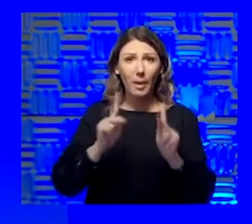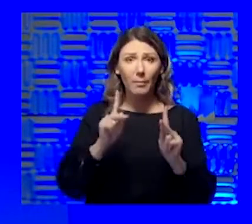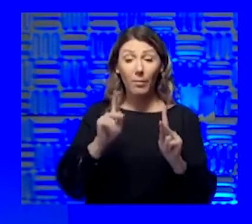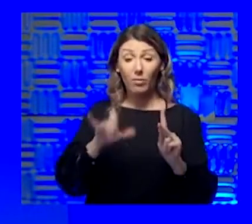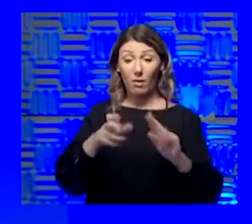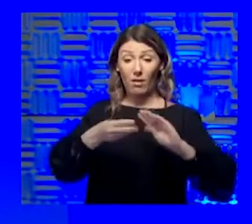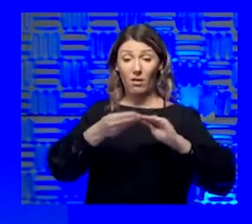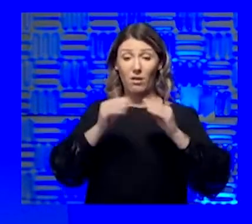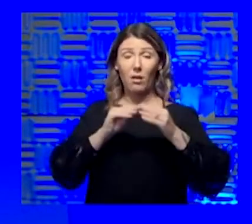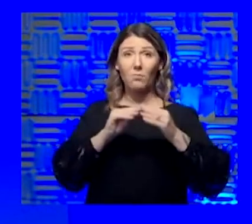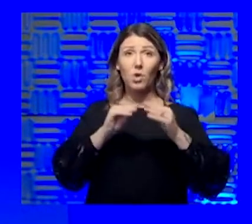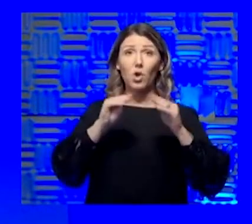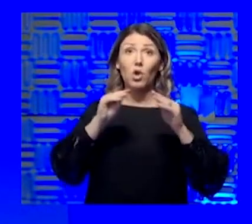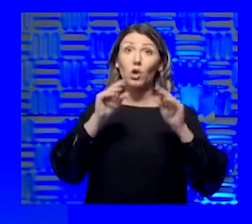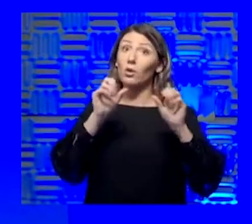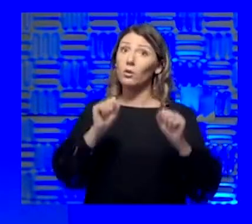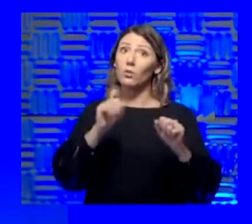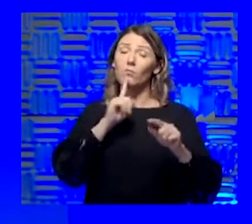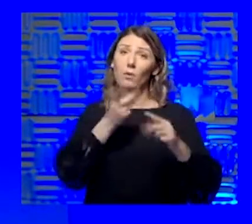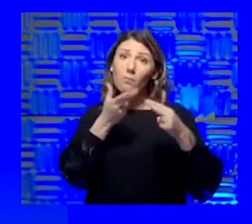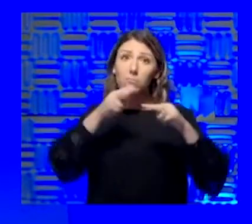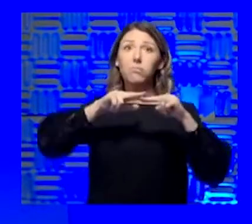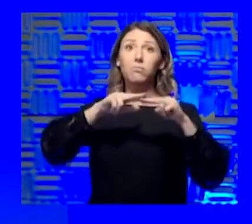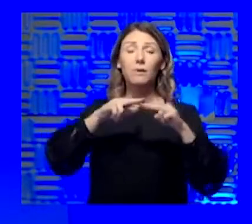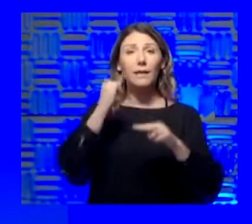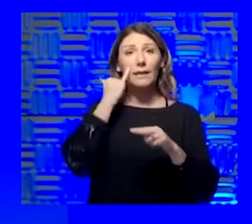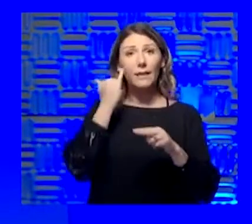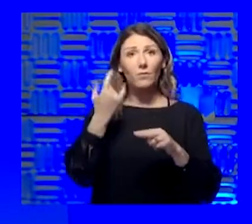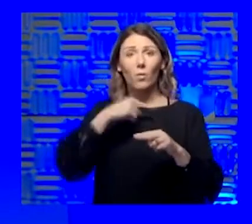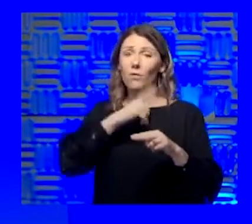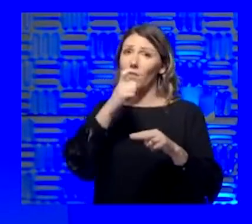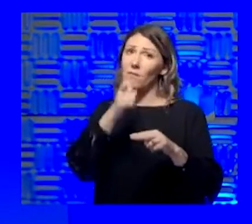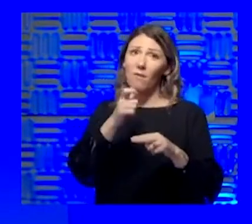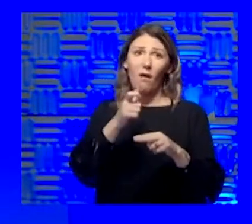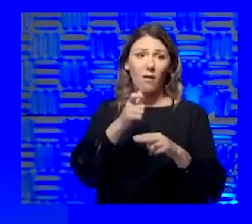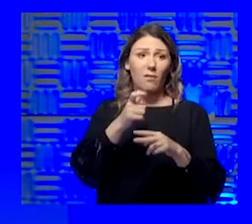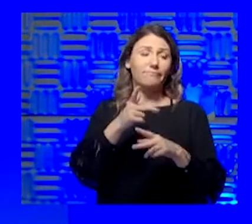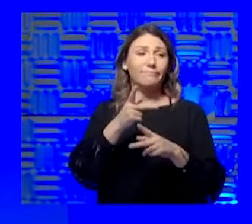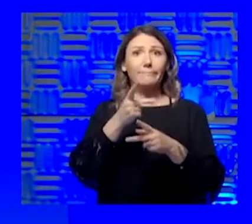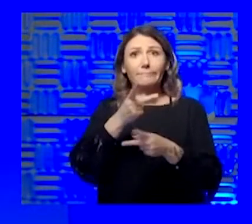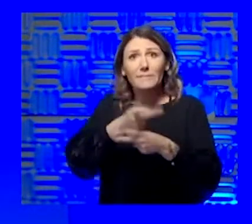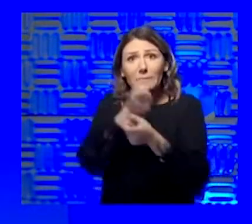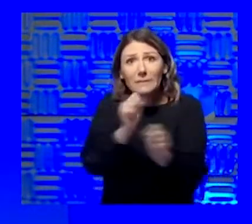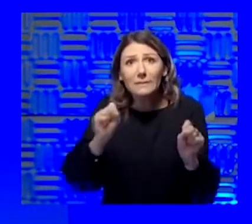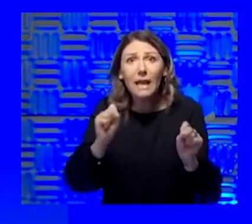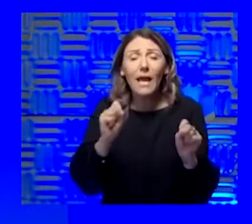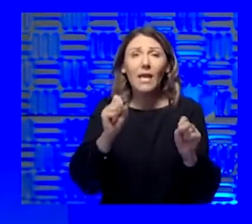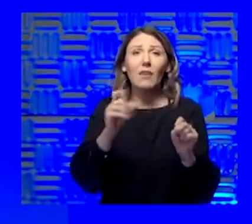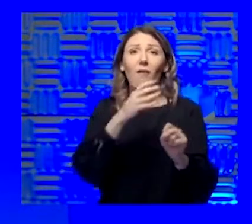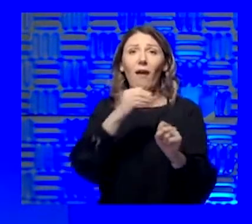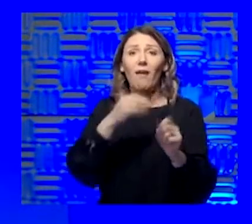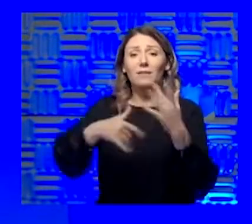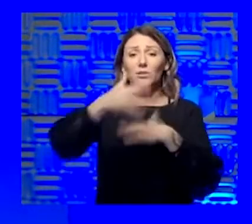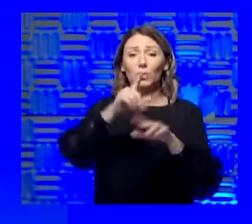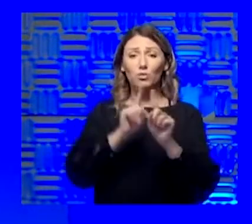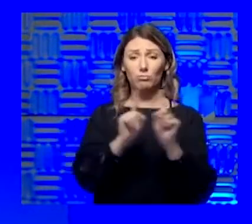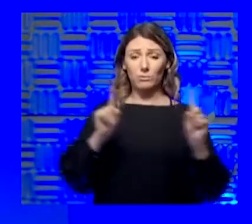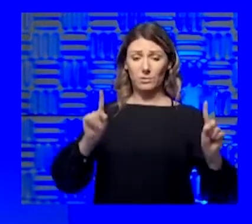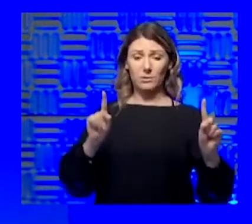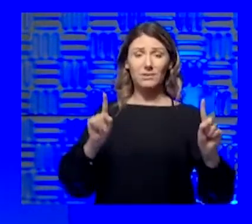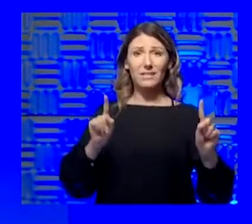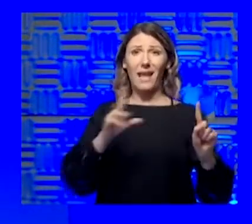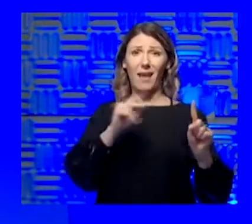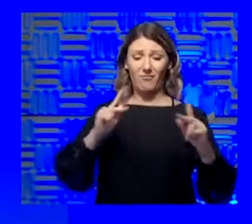number could exponentially increase if we are not vigilant, if we are not staying away, social distancing,